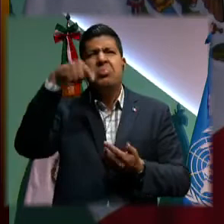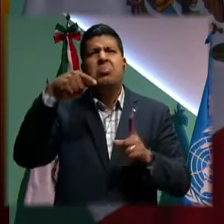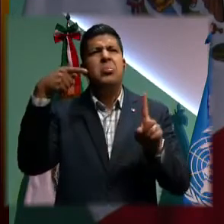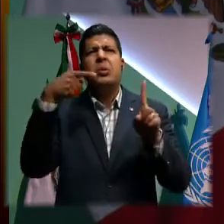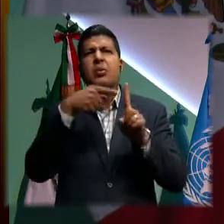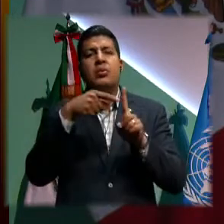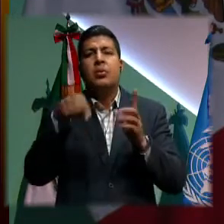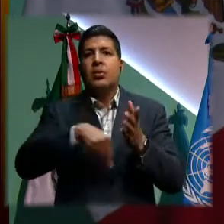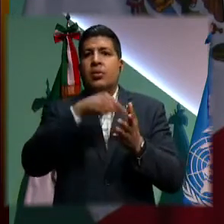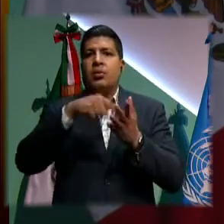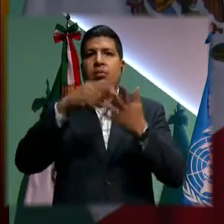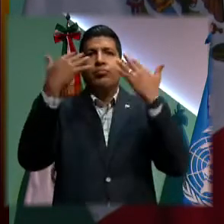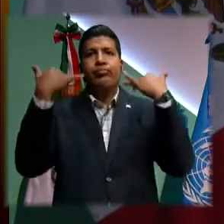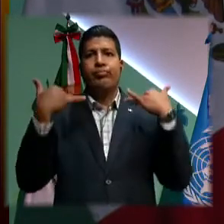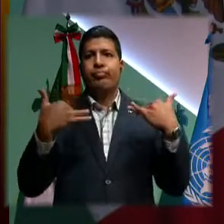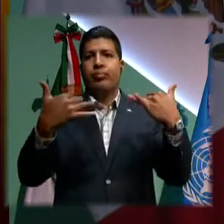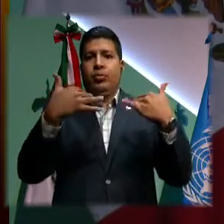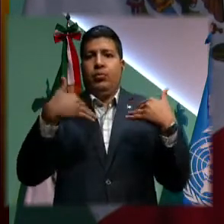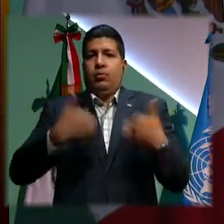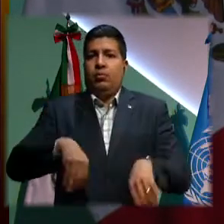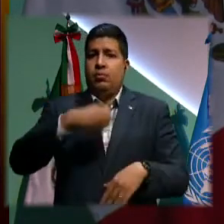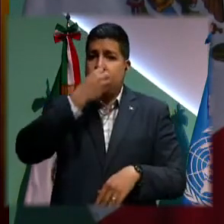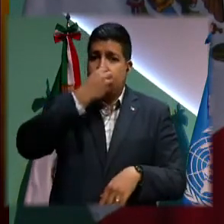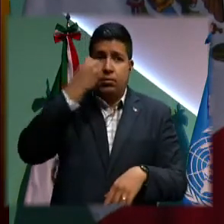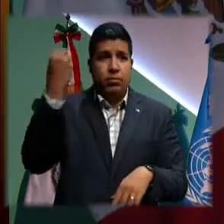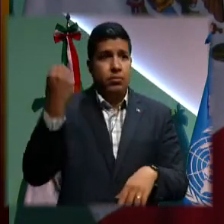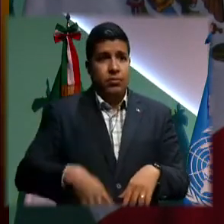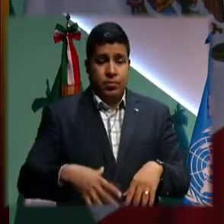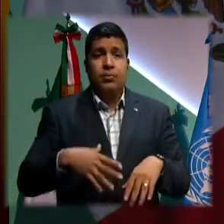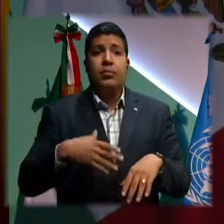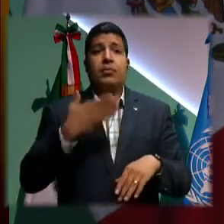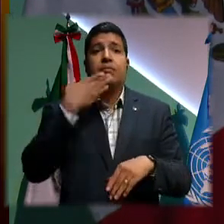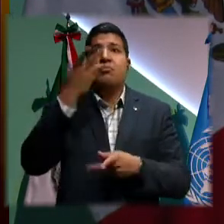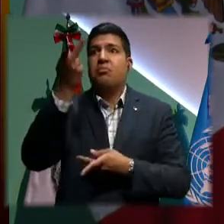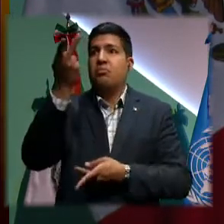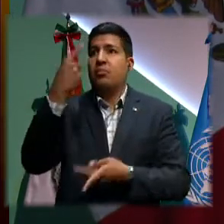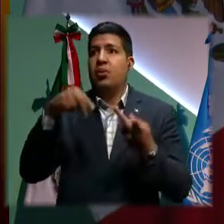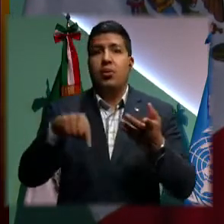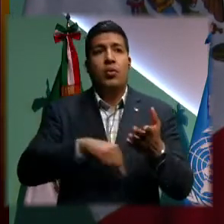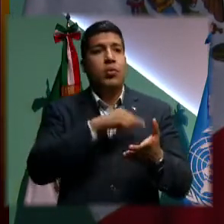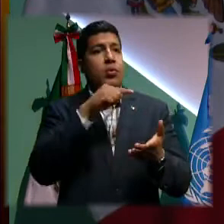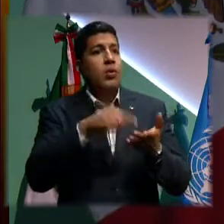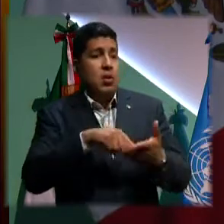welcome us with such warmth to your wonderful country. So thank you.